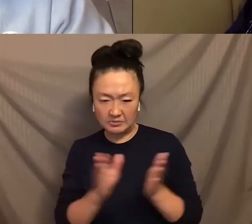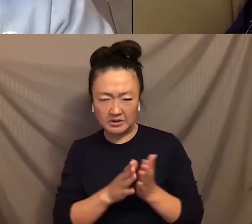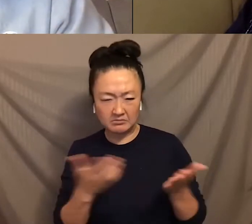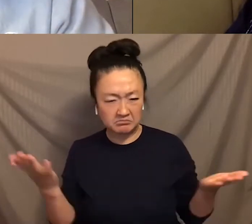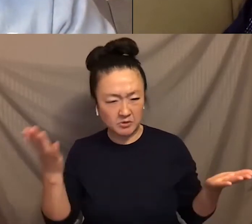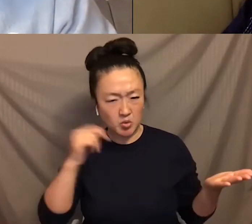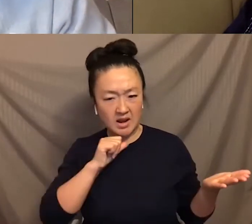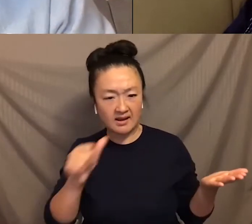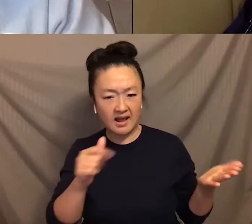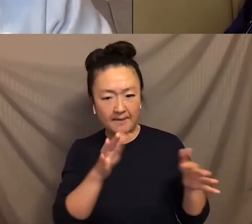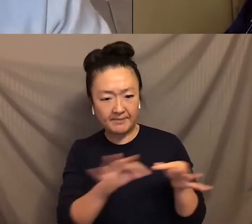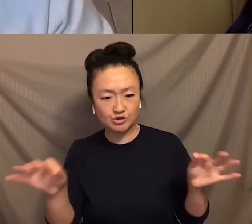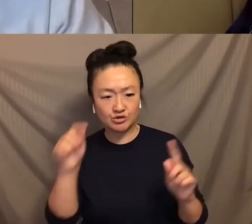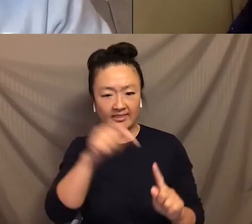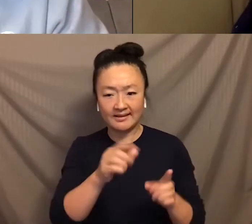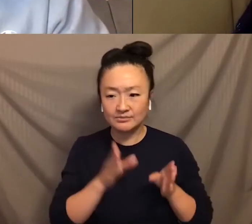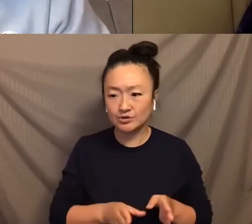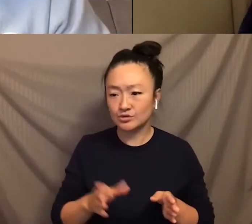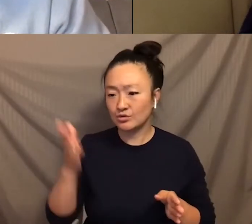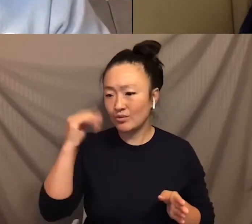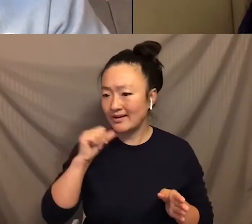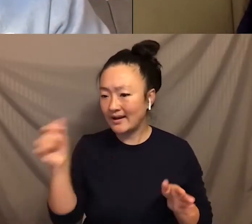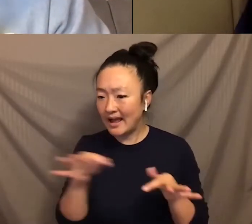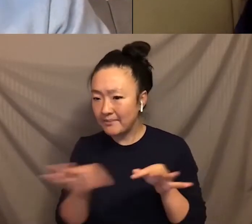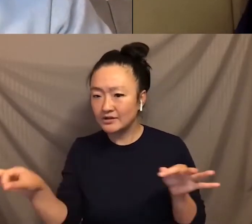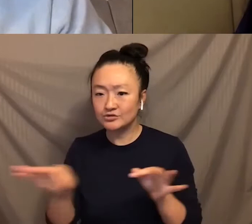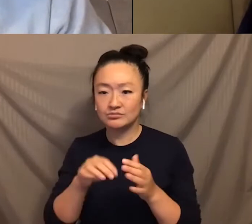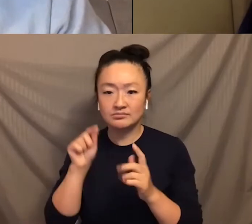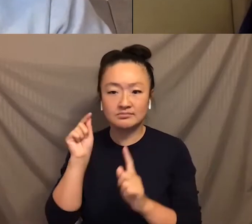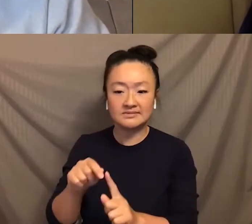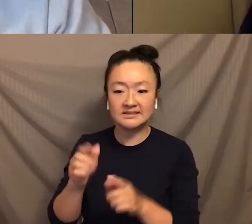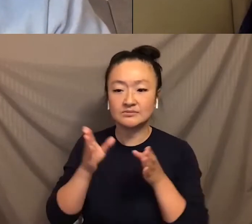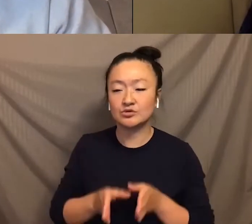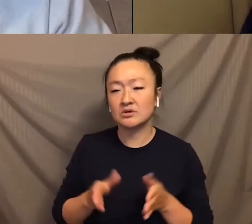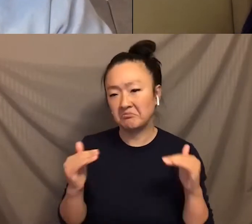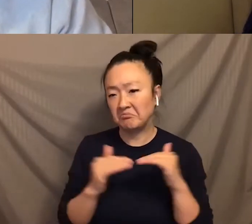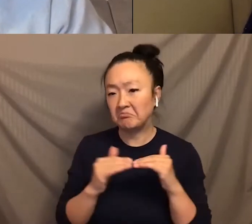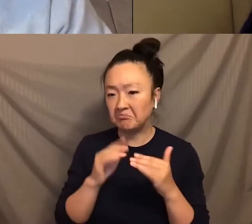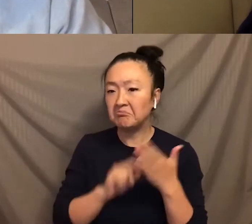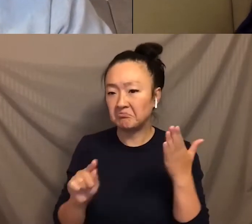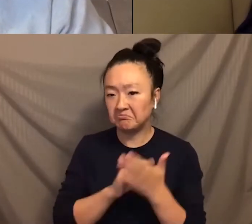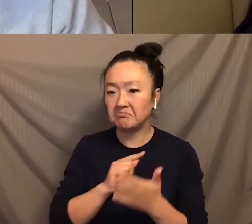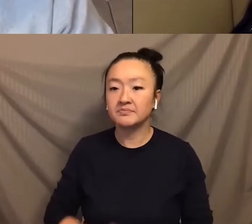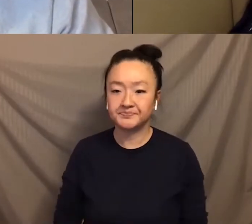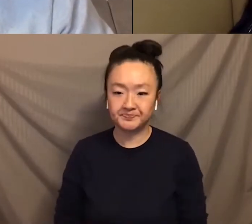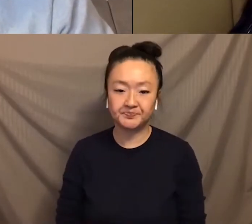this person? Or why didn't you mention that person? Because that is a totally fair criticism. mm,